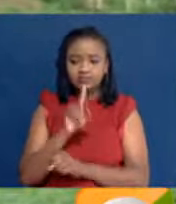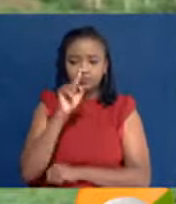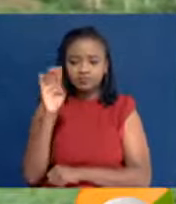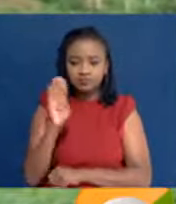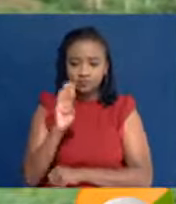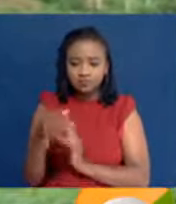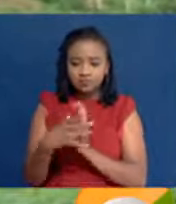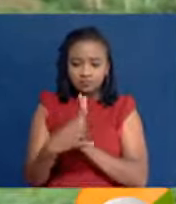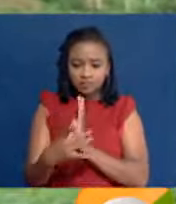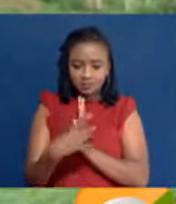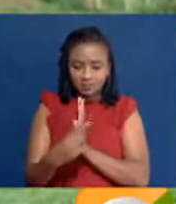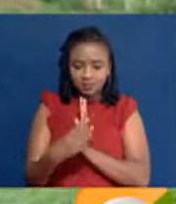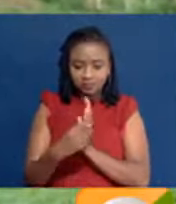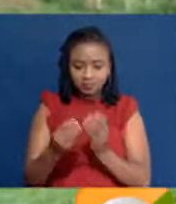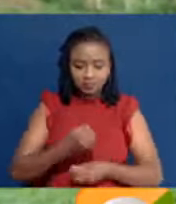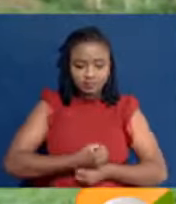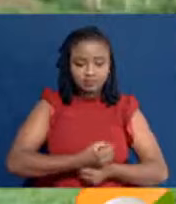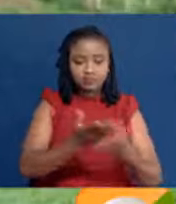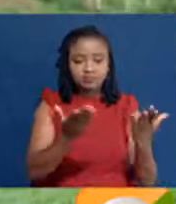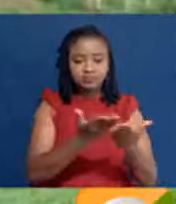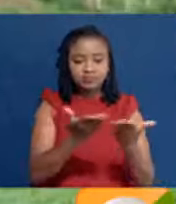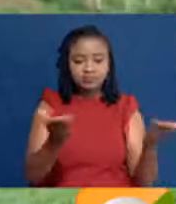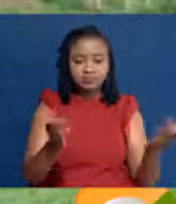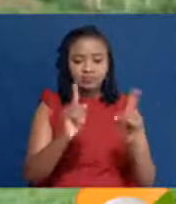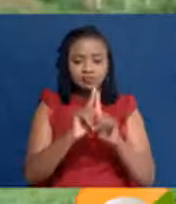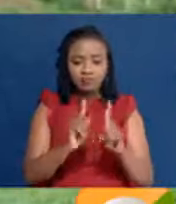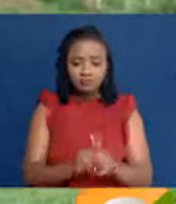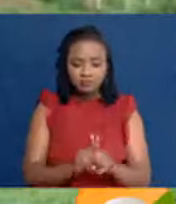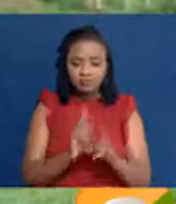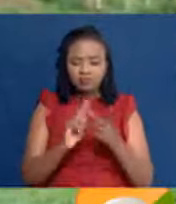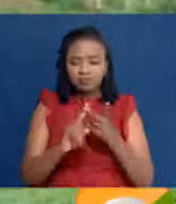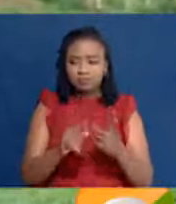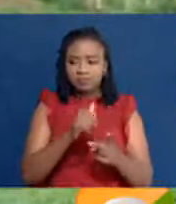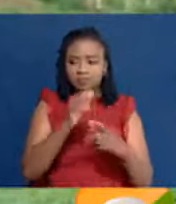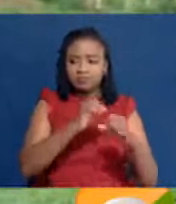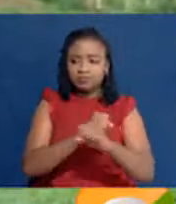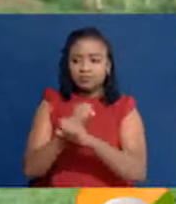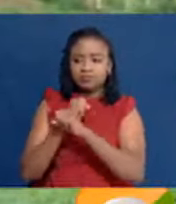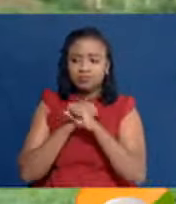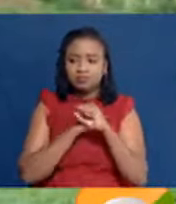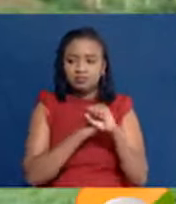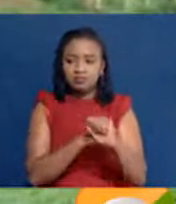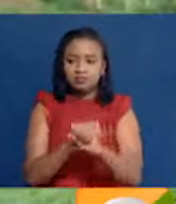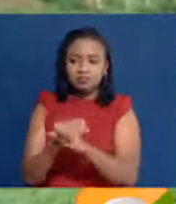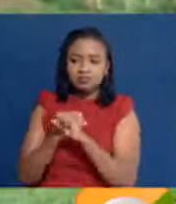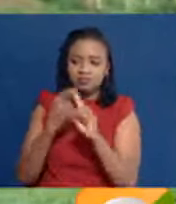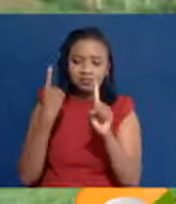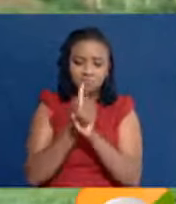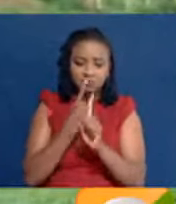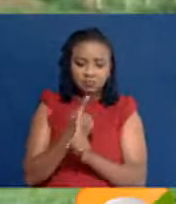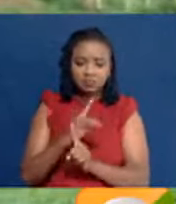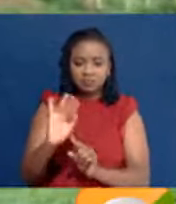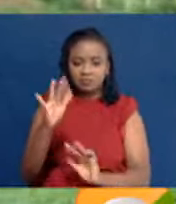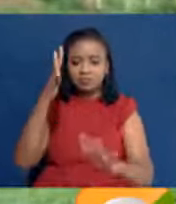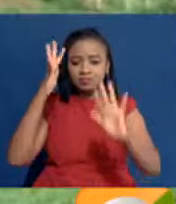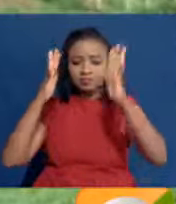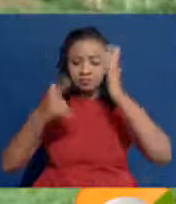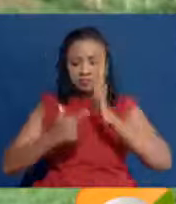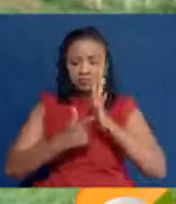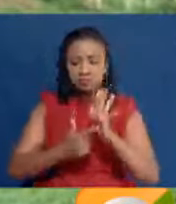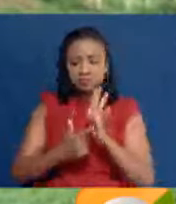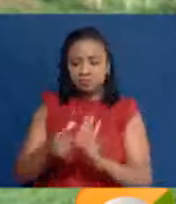the continent, probably another similar amount to conservation, so conservation of forests like the Congo Basin,